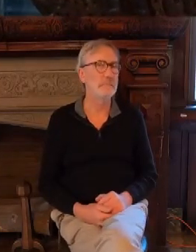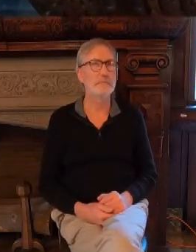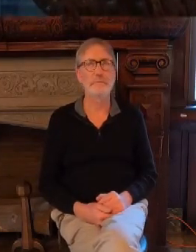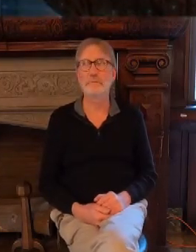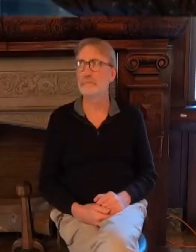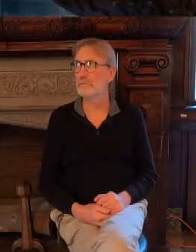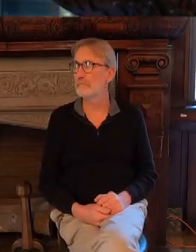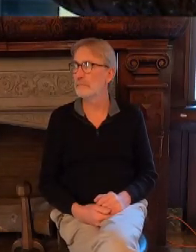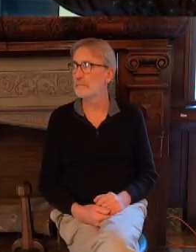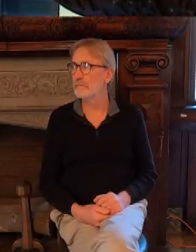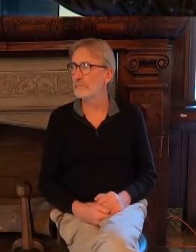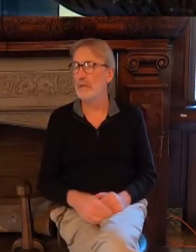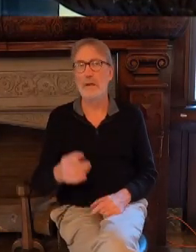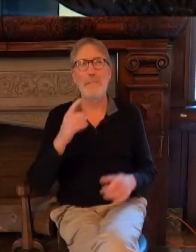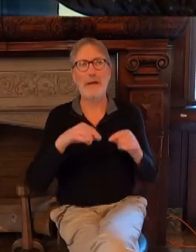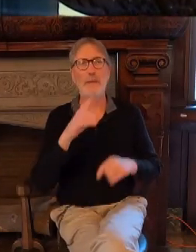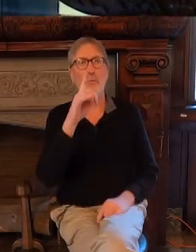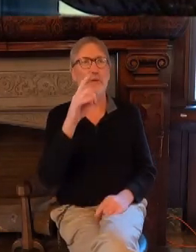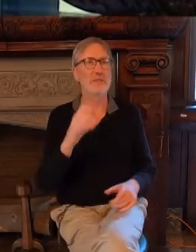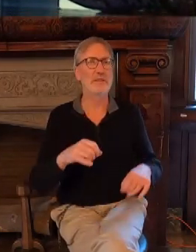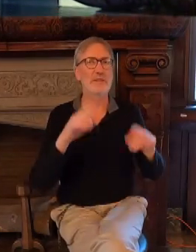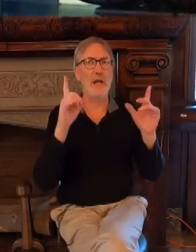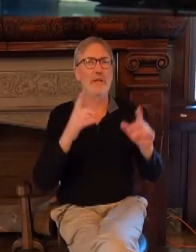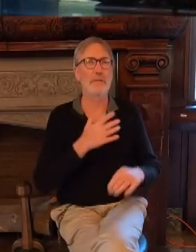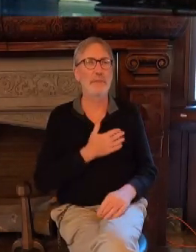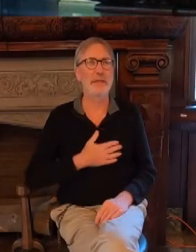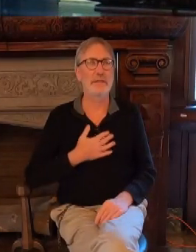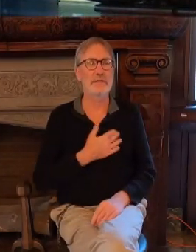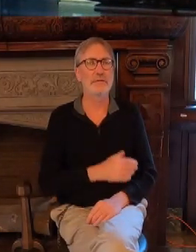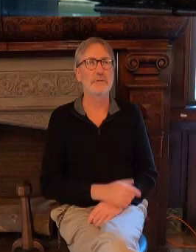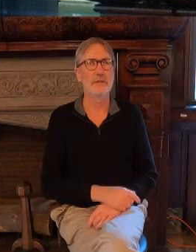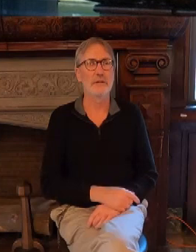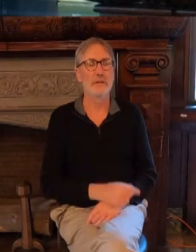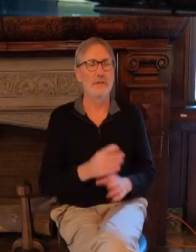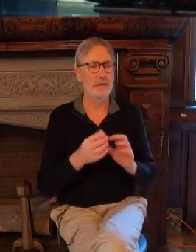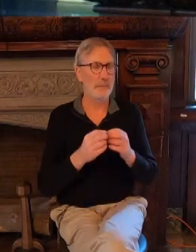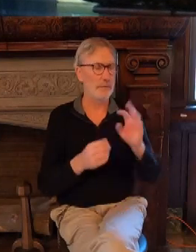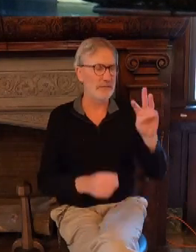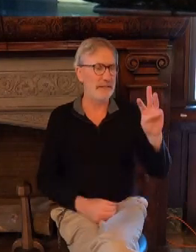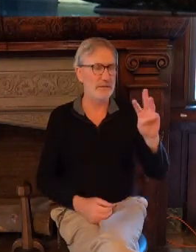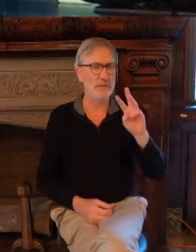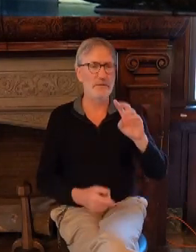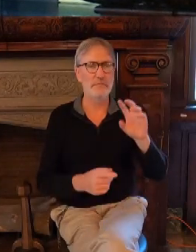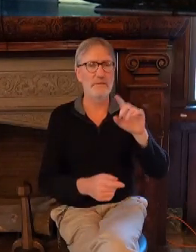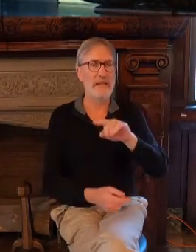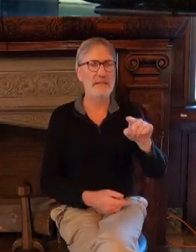Audrey, could you go back to slide? I want to say it's somewhere between 6 to 10.